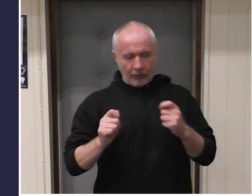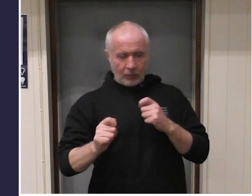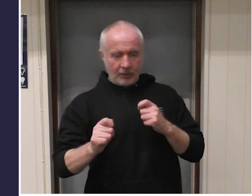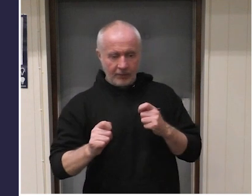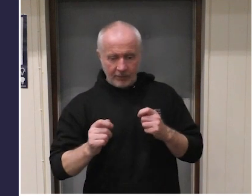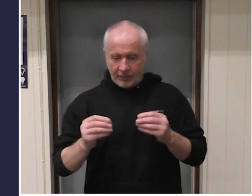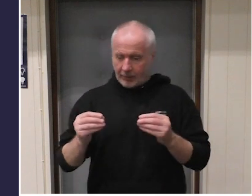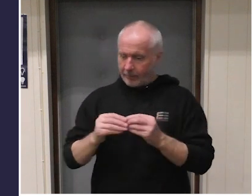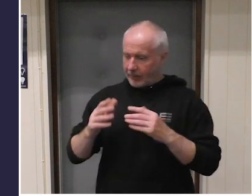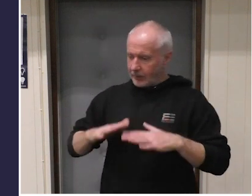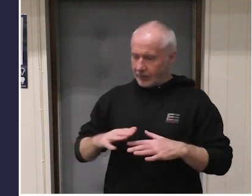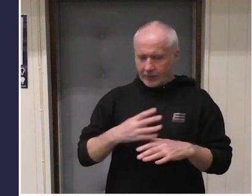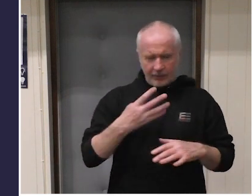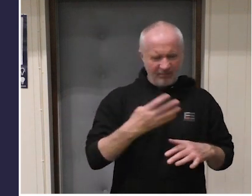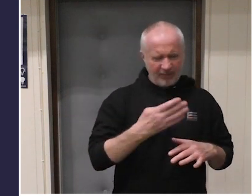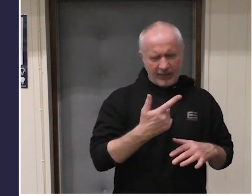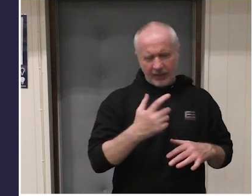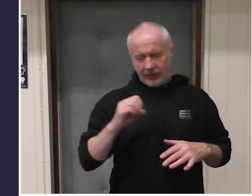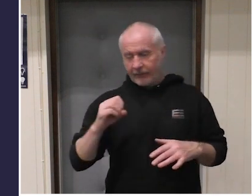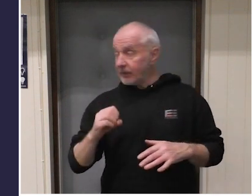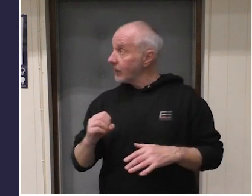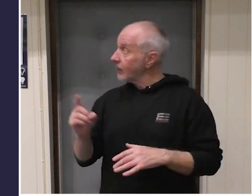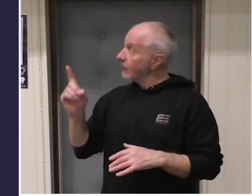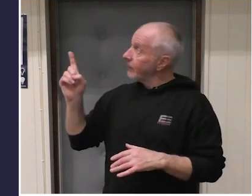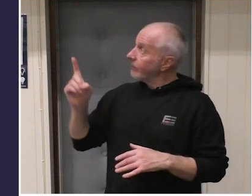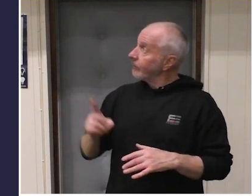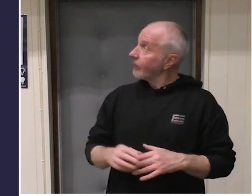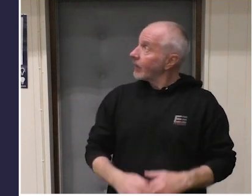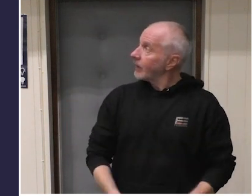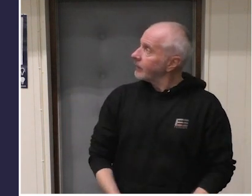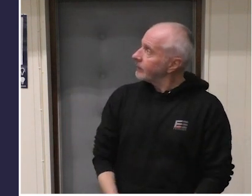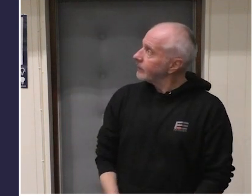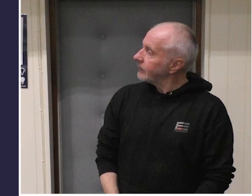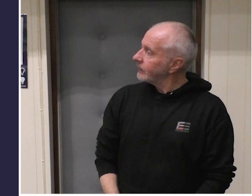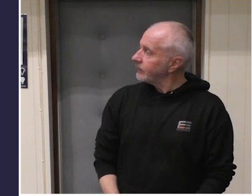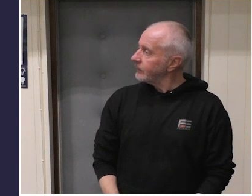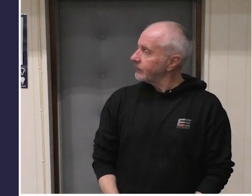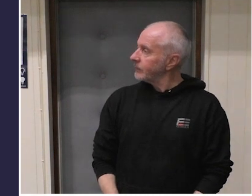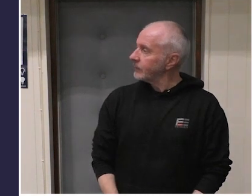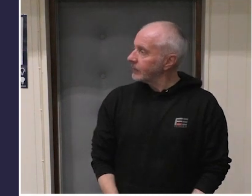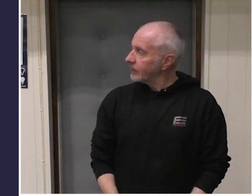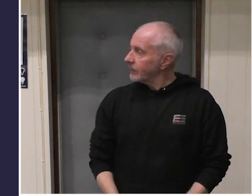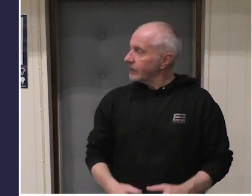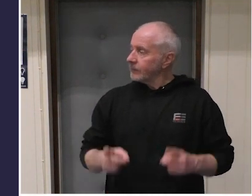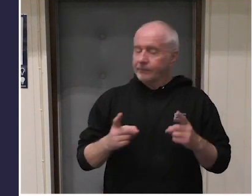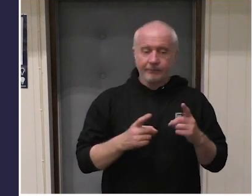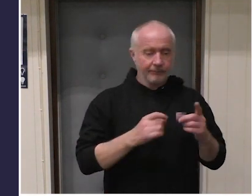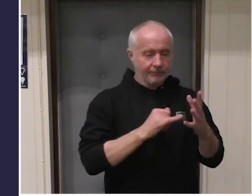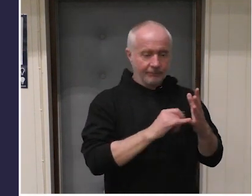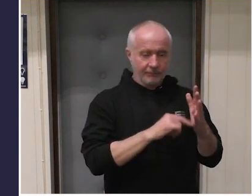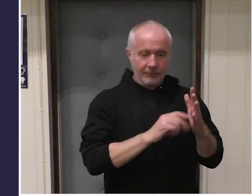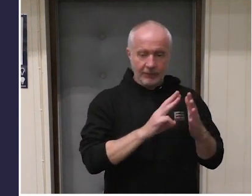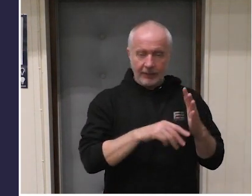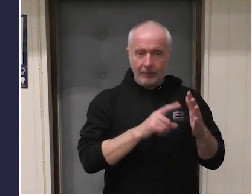70s? Late 70s. With a very elaborately titled paper called The Spandrels of St. Marco and